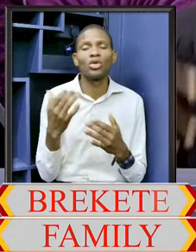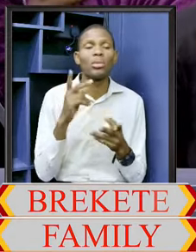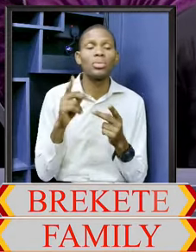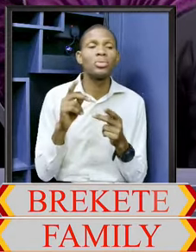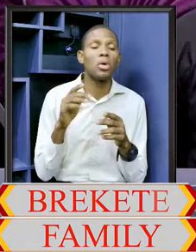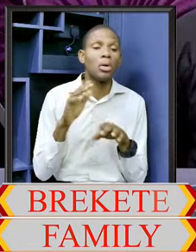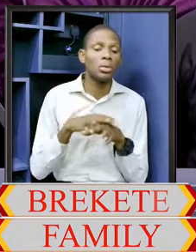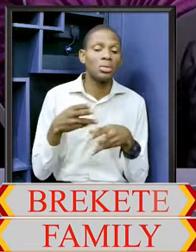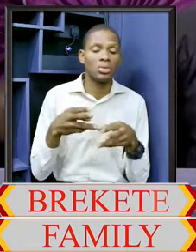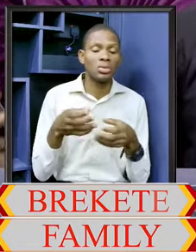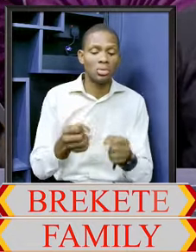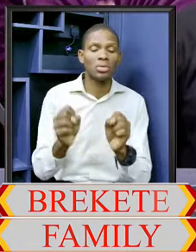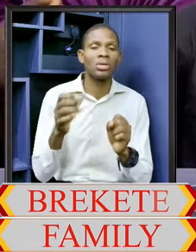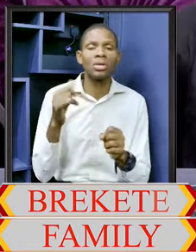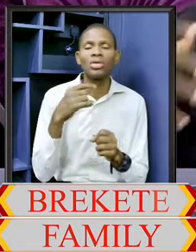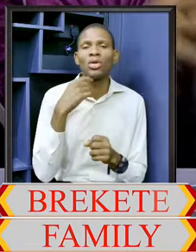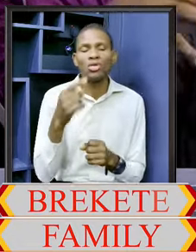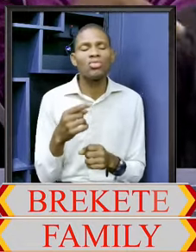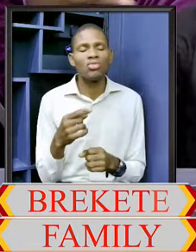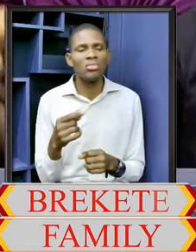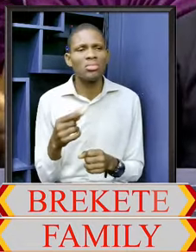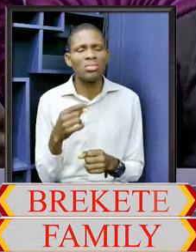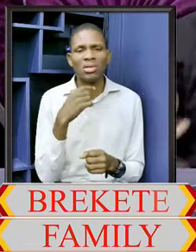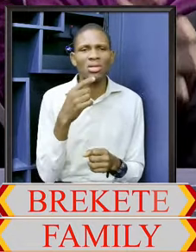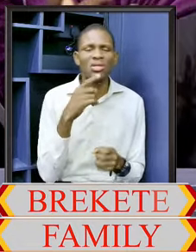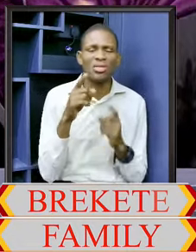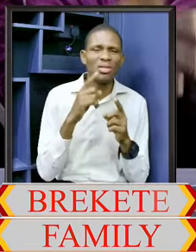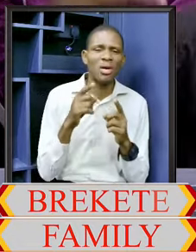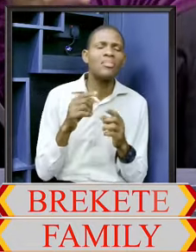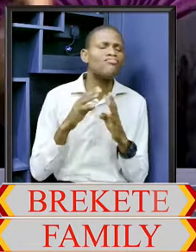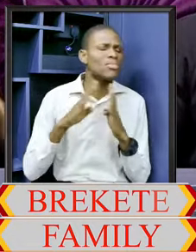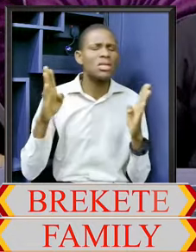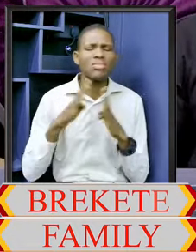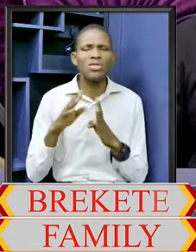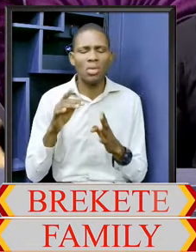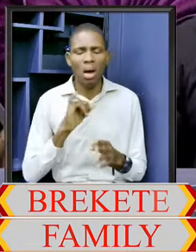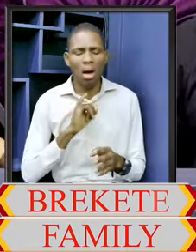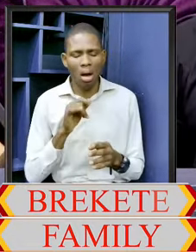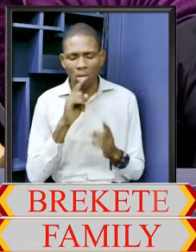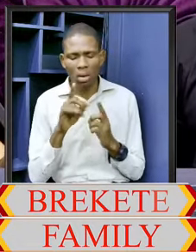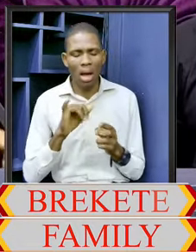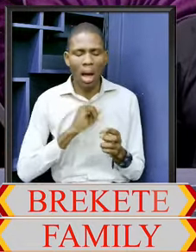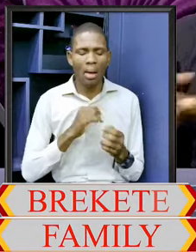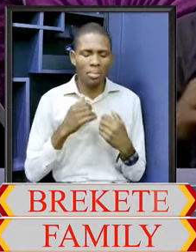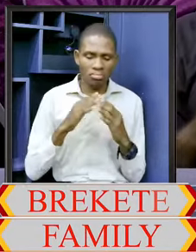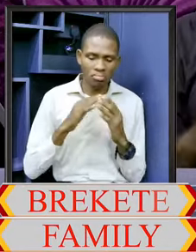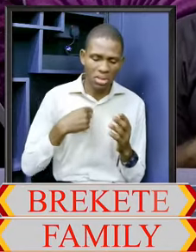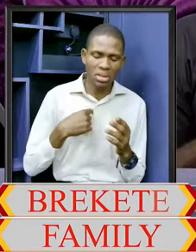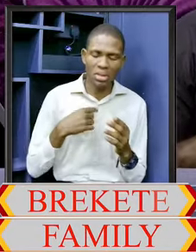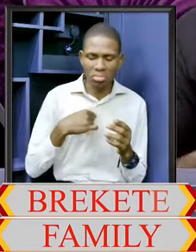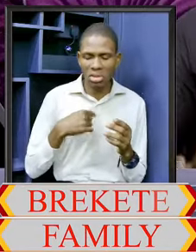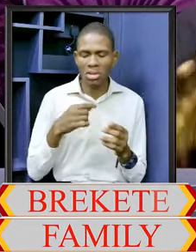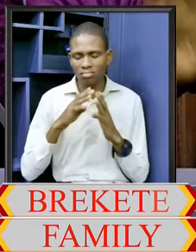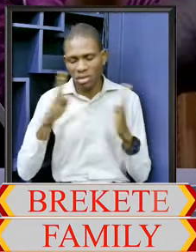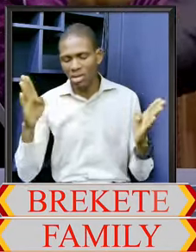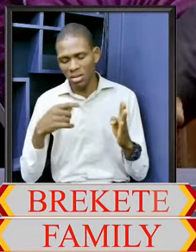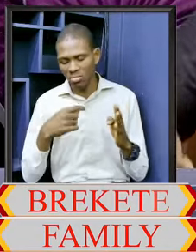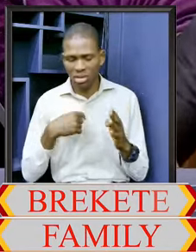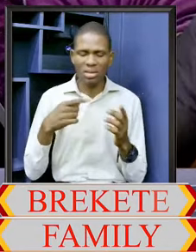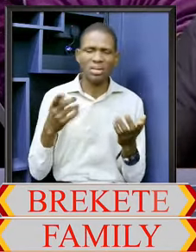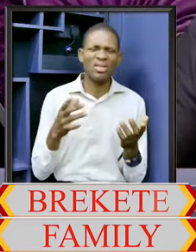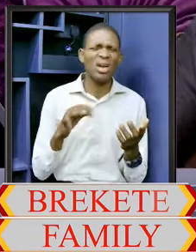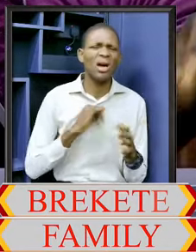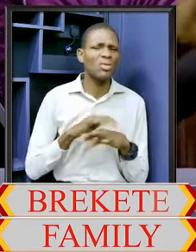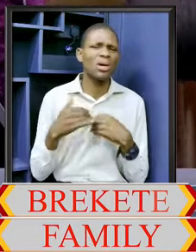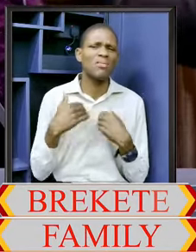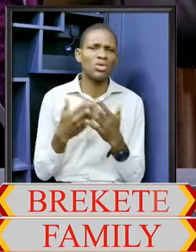Some people, they just like big talk. I be this, I be that, because it sounds big. Big talk, big ego, but no money. Like that. So I don't say, I don't get money to be real